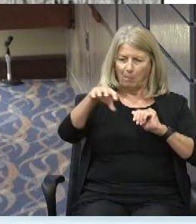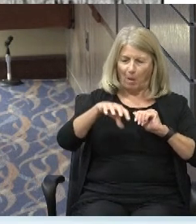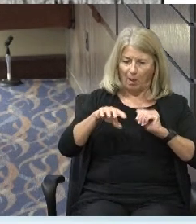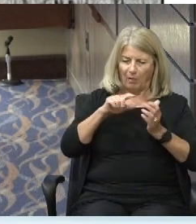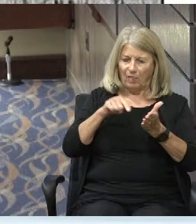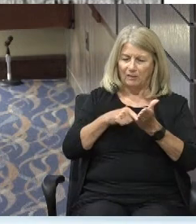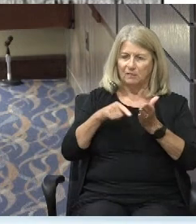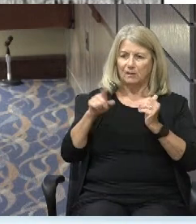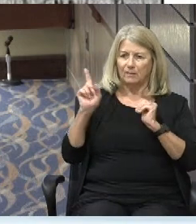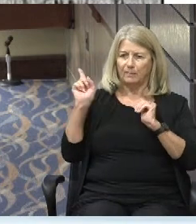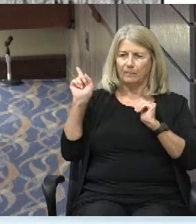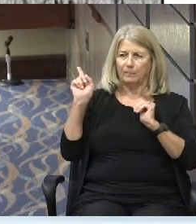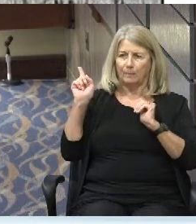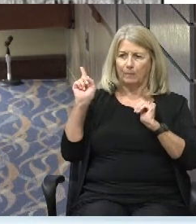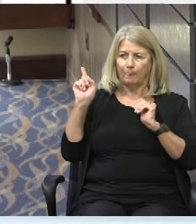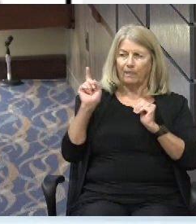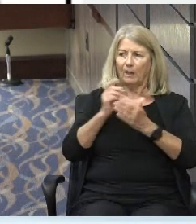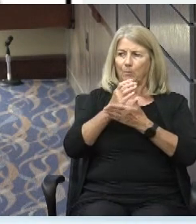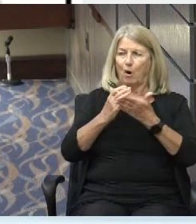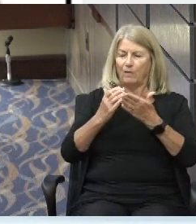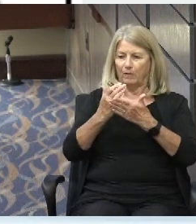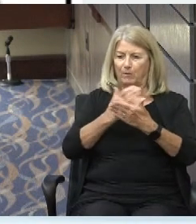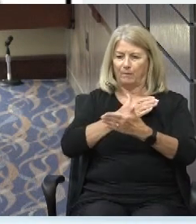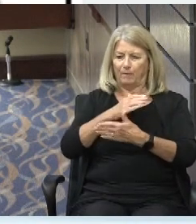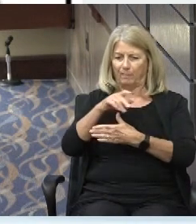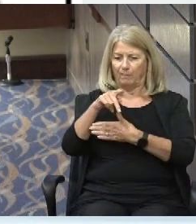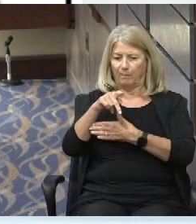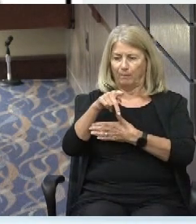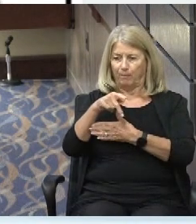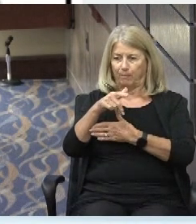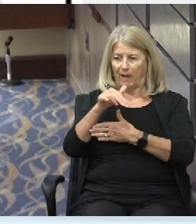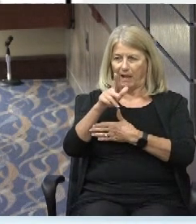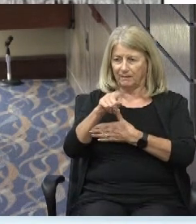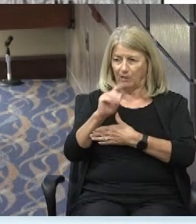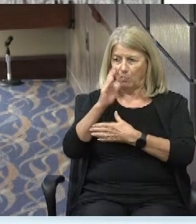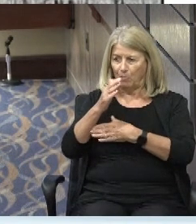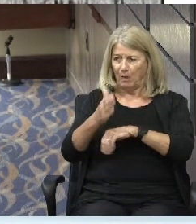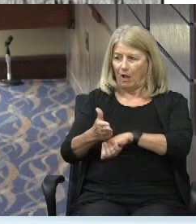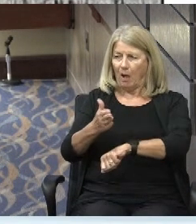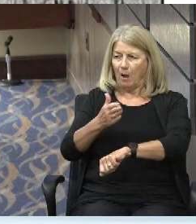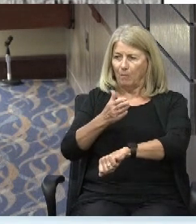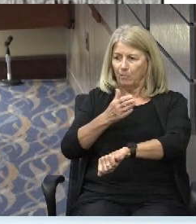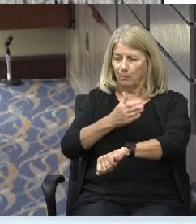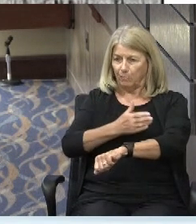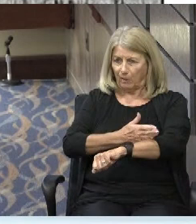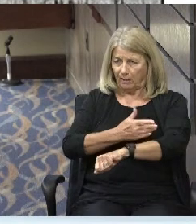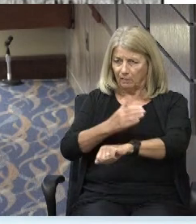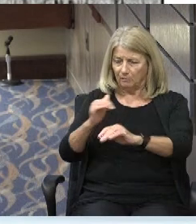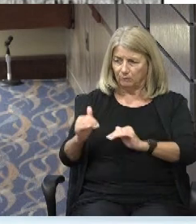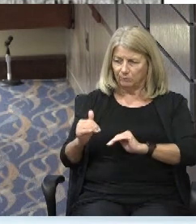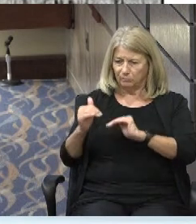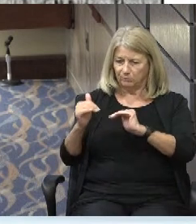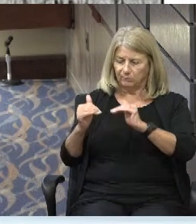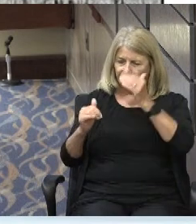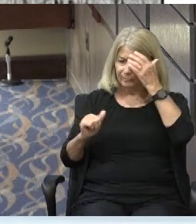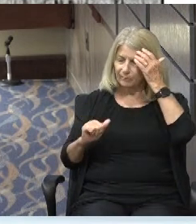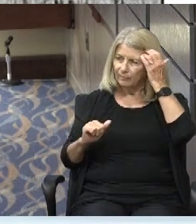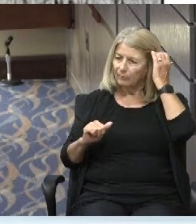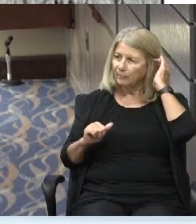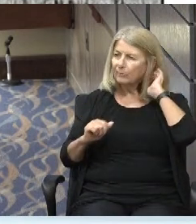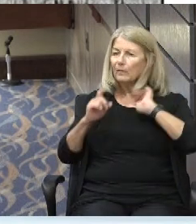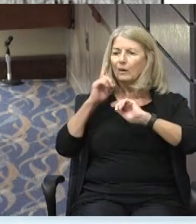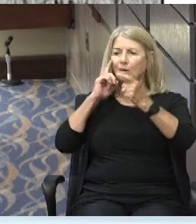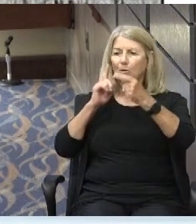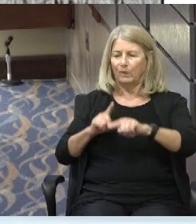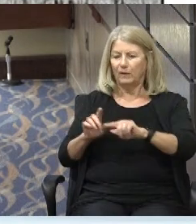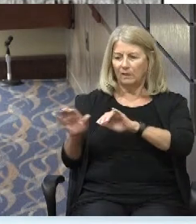This part of the preliminary plat for Farm Miller Road is that it would be upgraded to a agreed upon